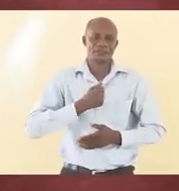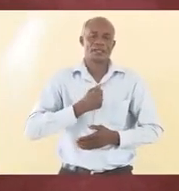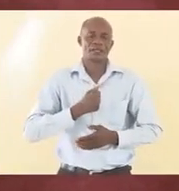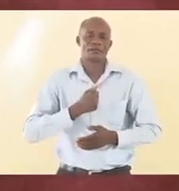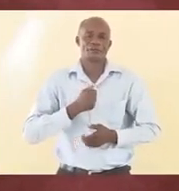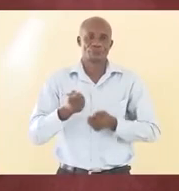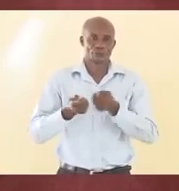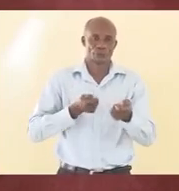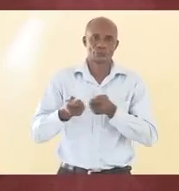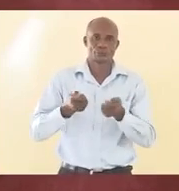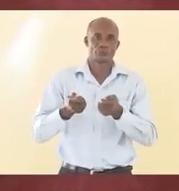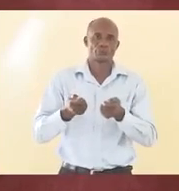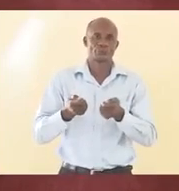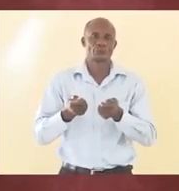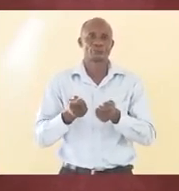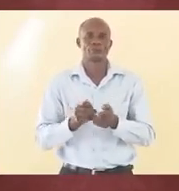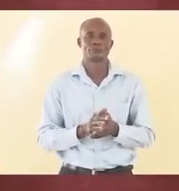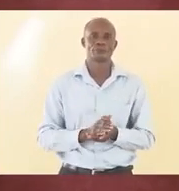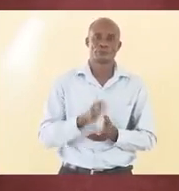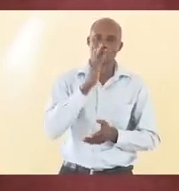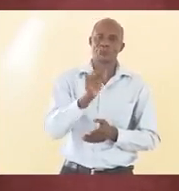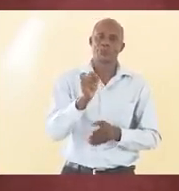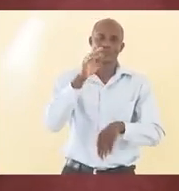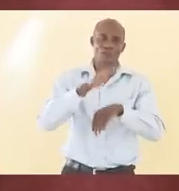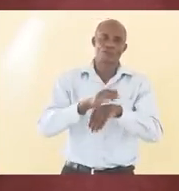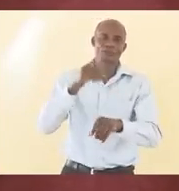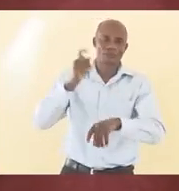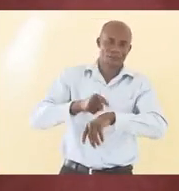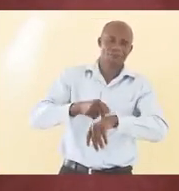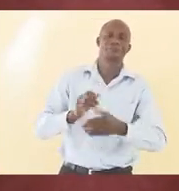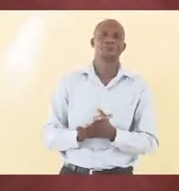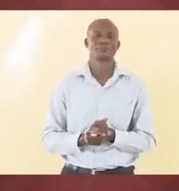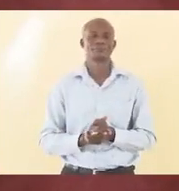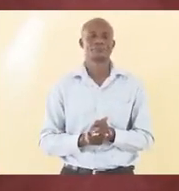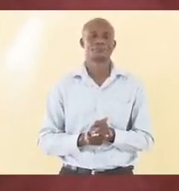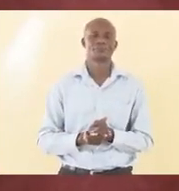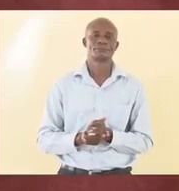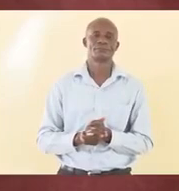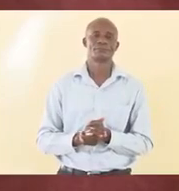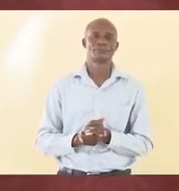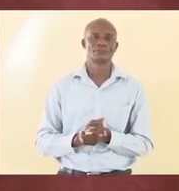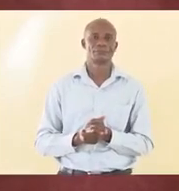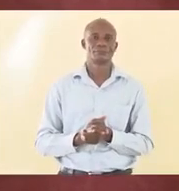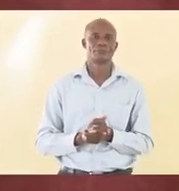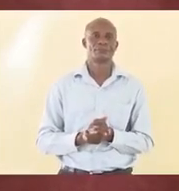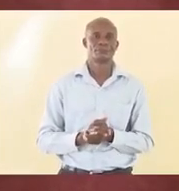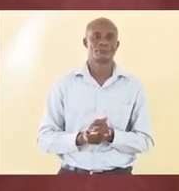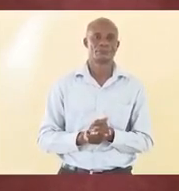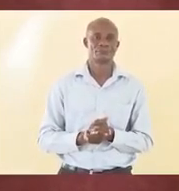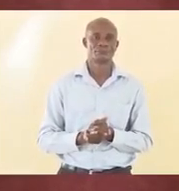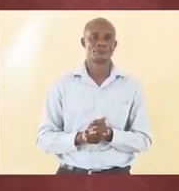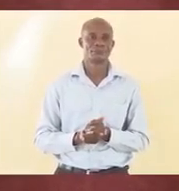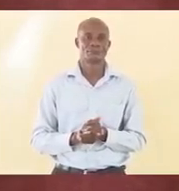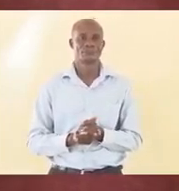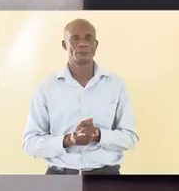self-control, civic punctuality, integrity, punctuality, and civic discipline. Integrity. Yes, civic integrity as well. Yeah.